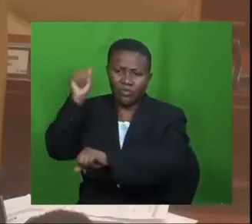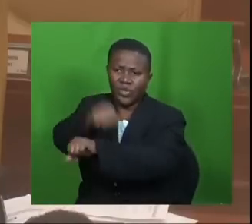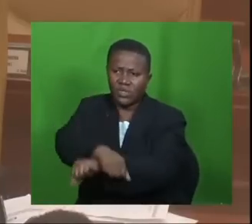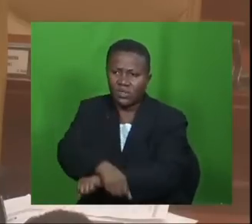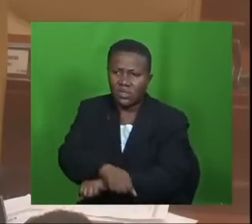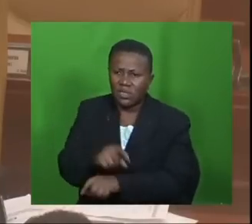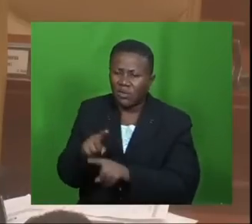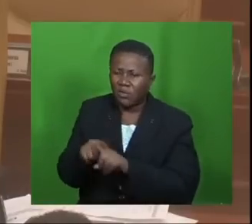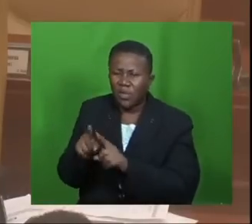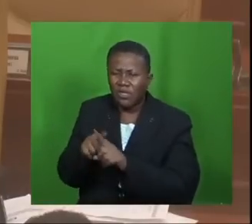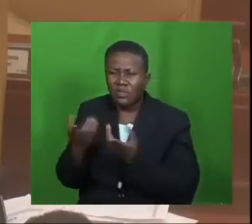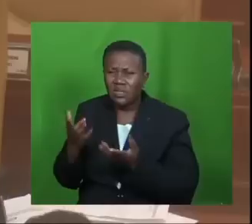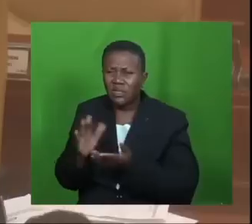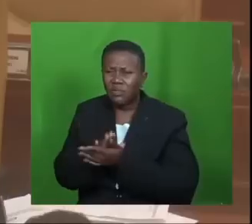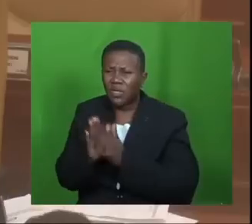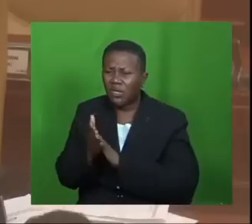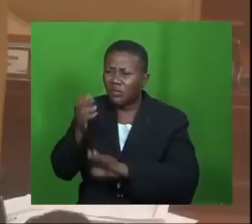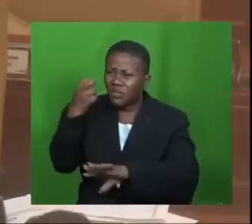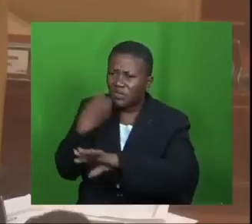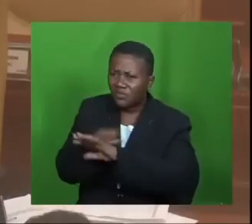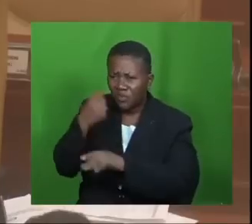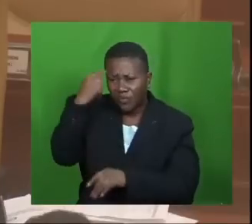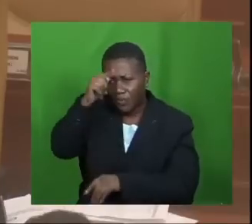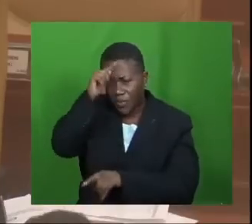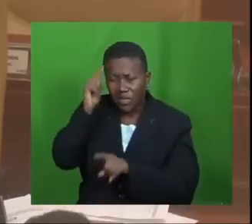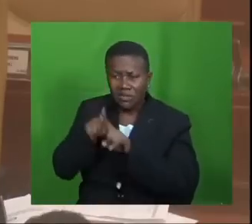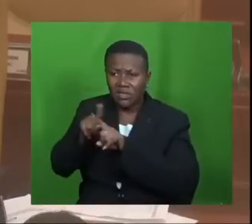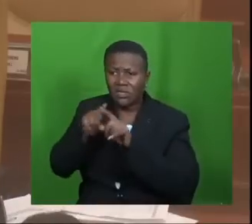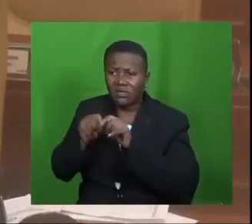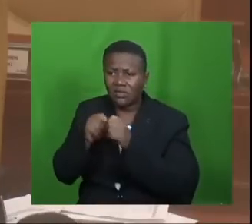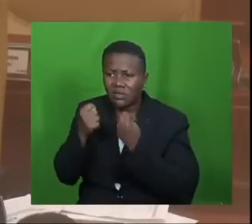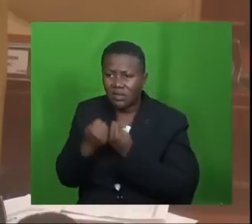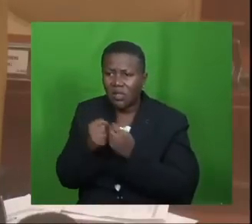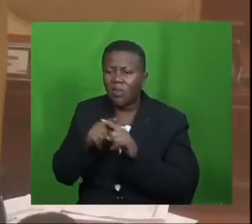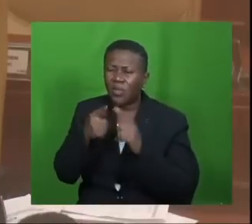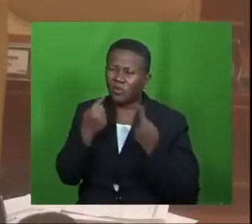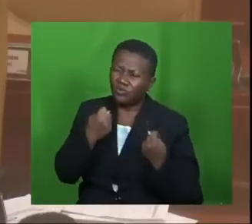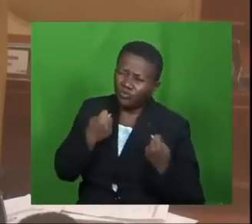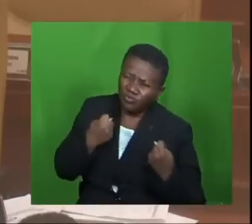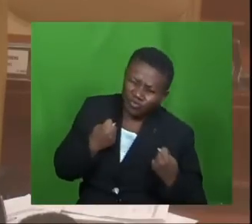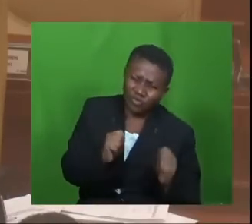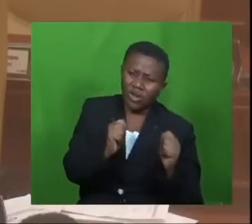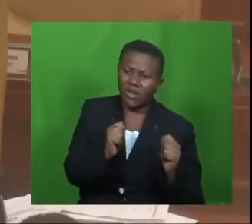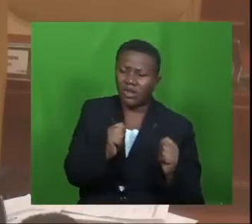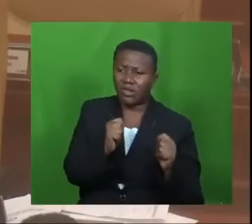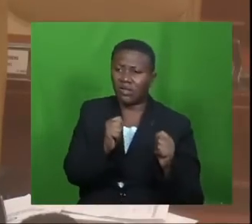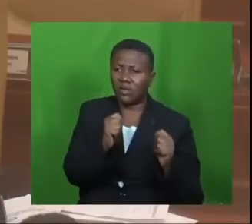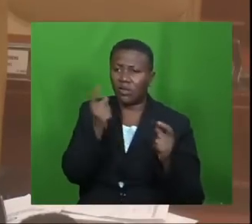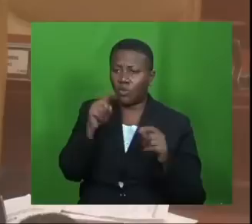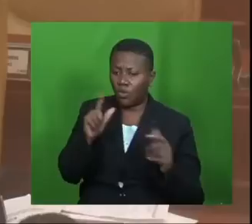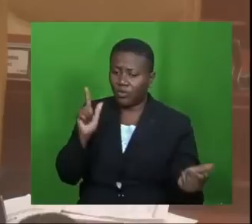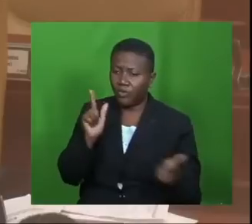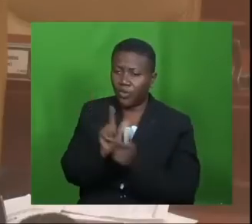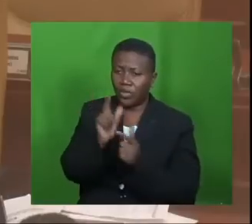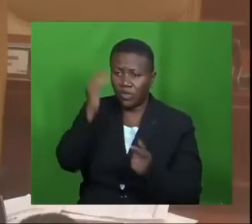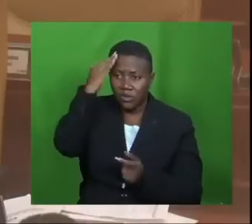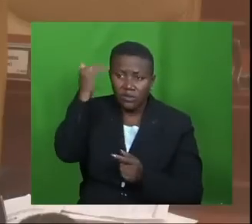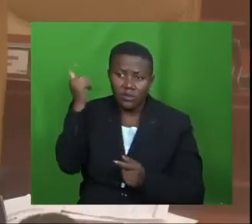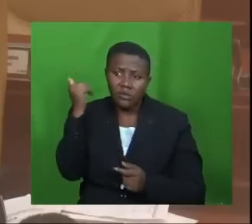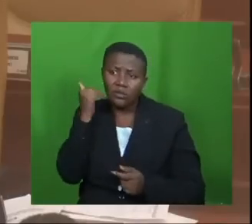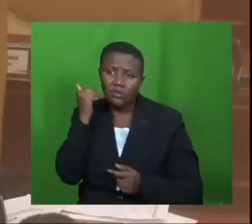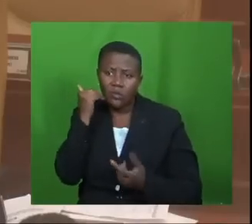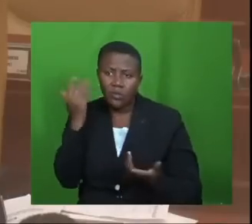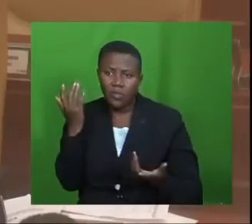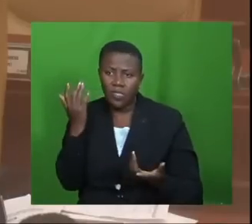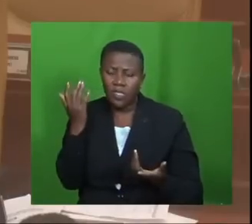for our Black Stars team, but they did their best and won against South Korea. It was so much joy in Qatar. You know, everybody